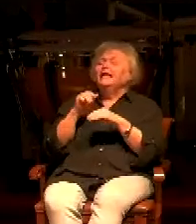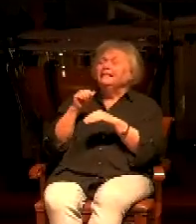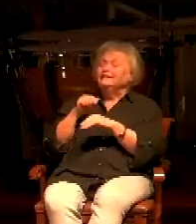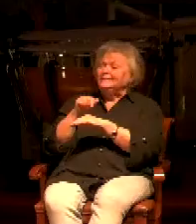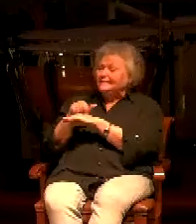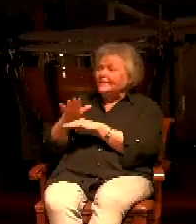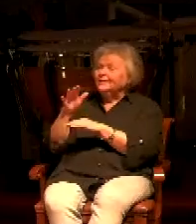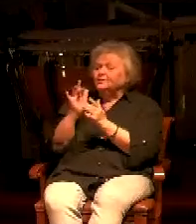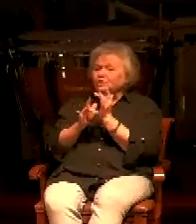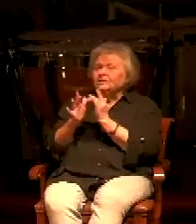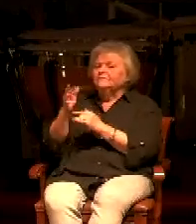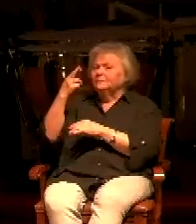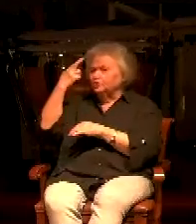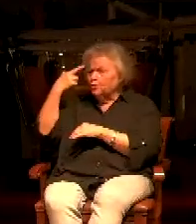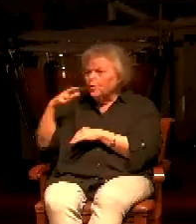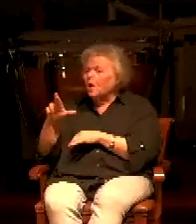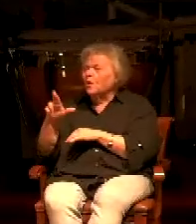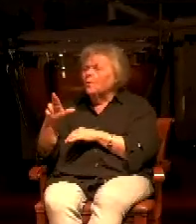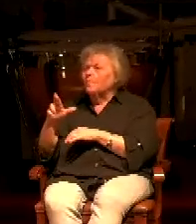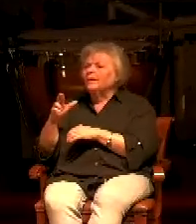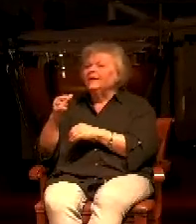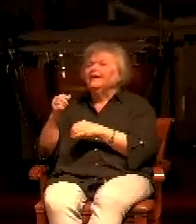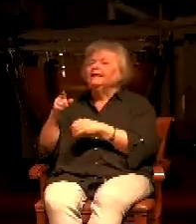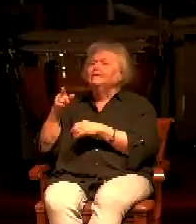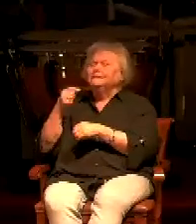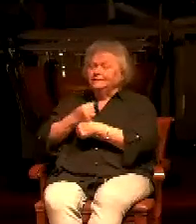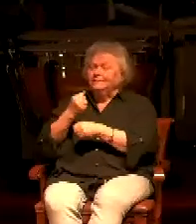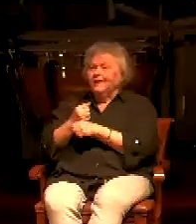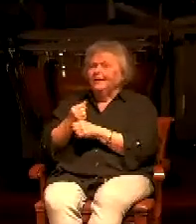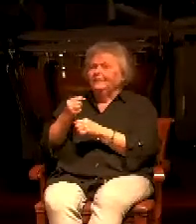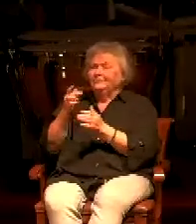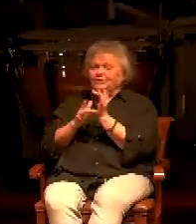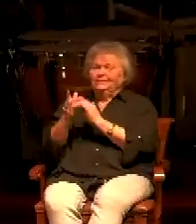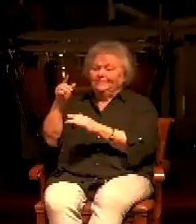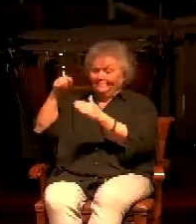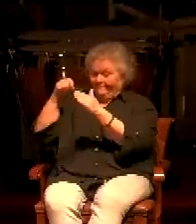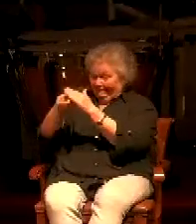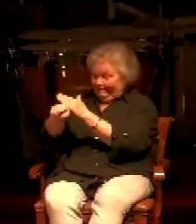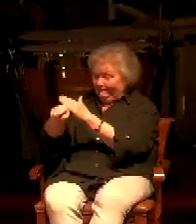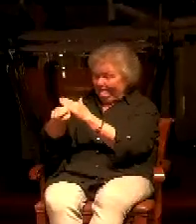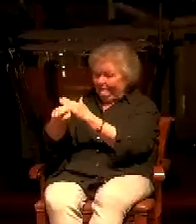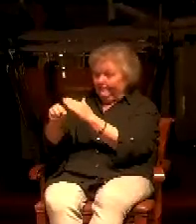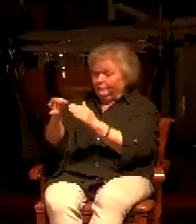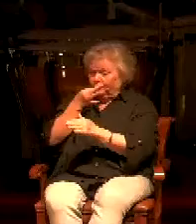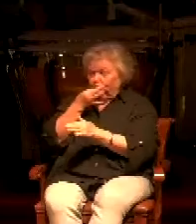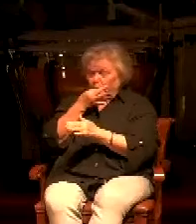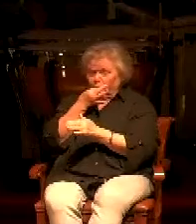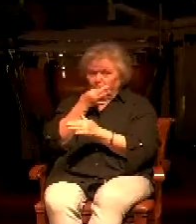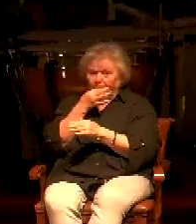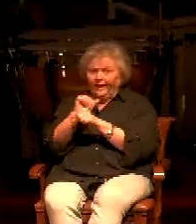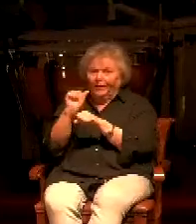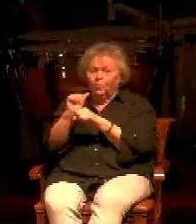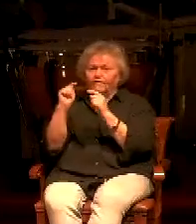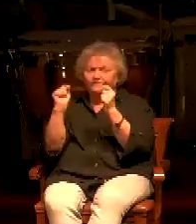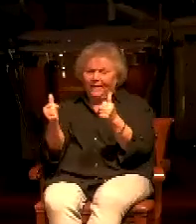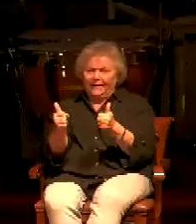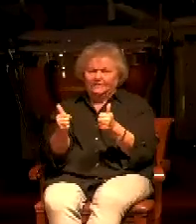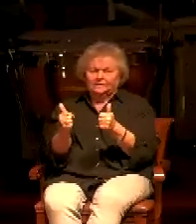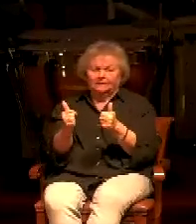morning for this to work. They are working fast. In fact, if you were to read verse 14, notice what it